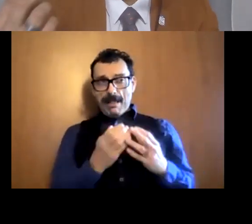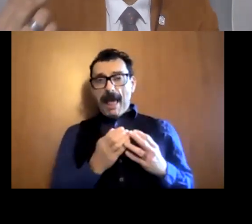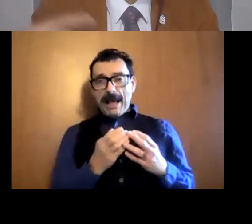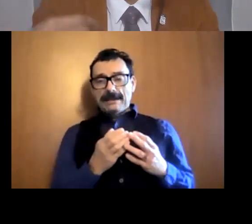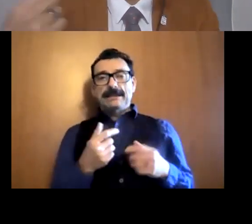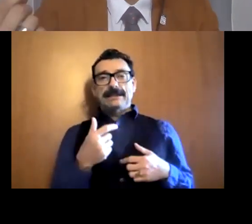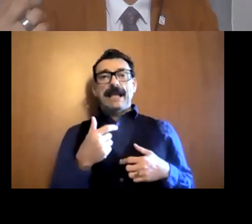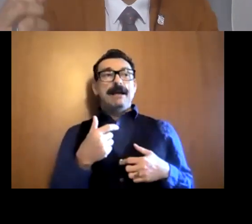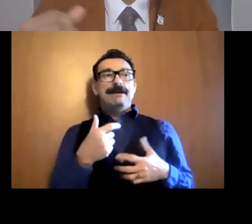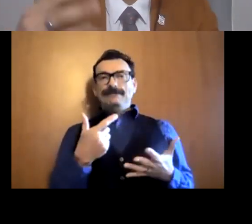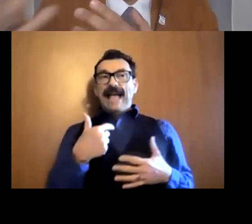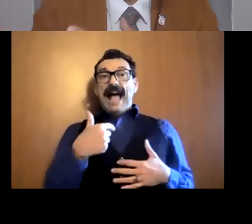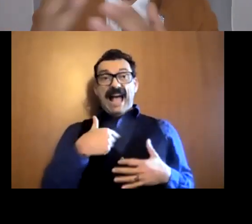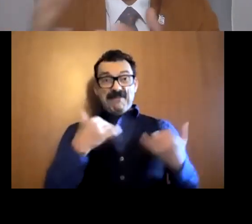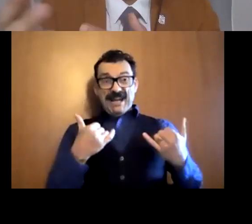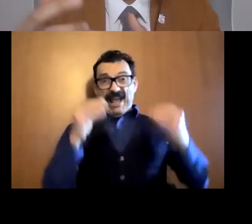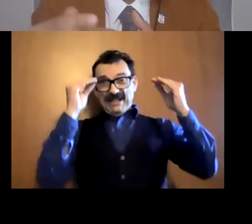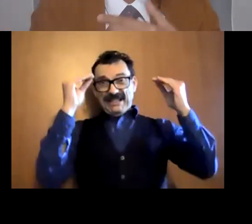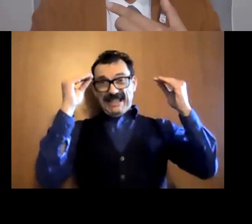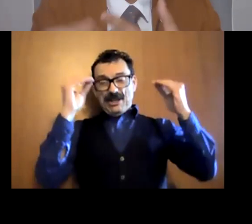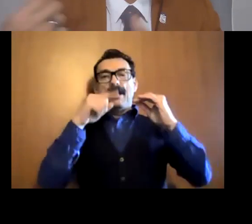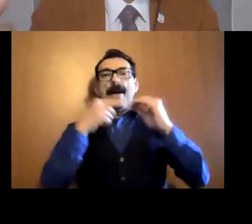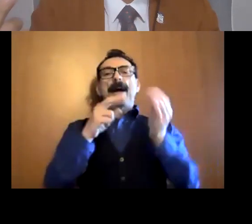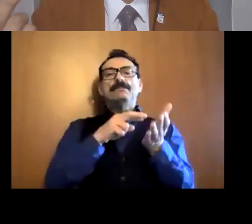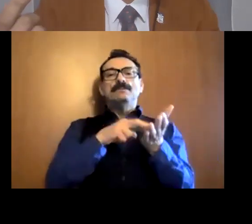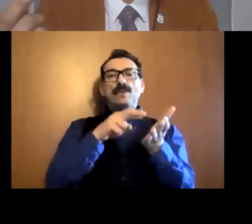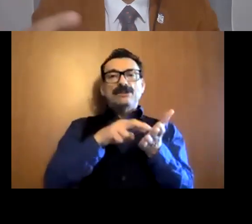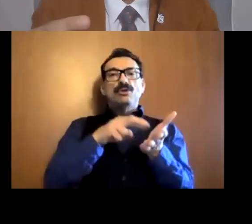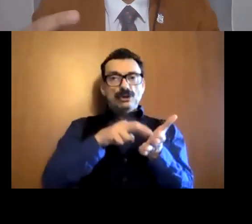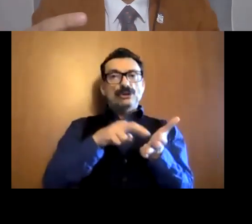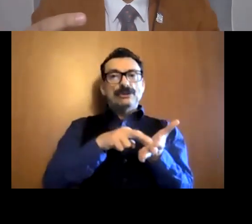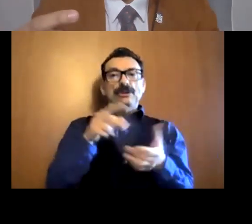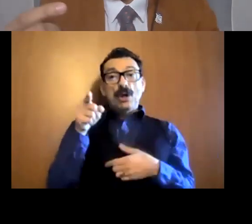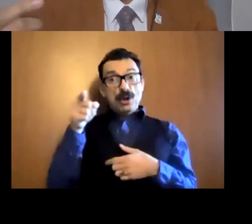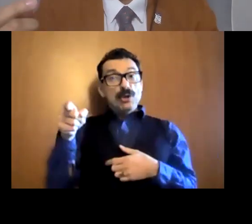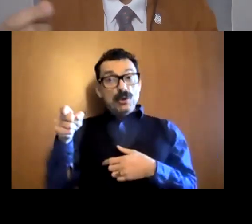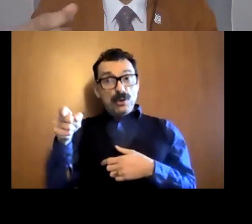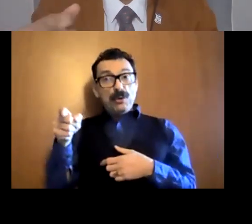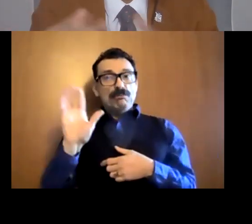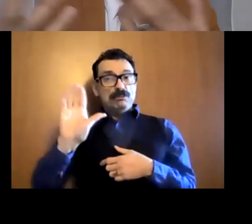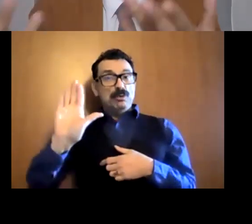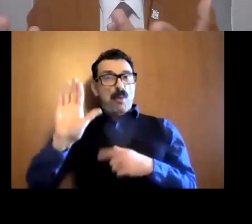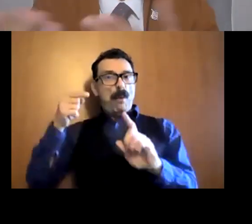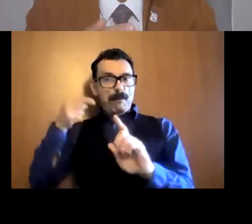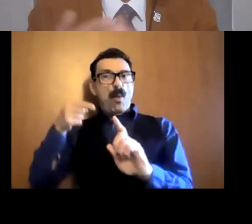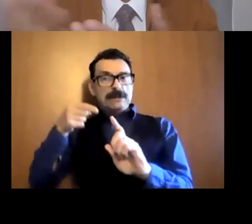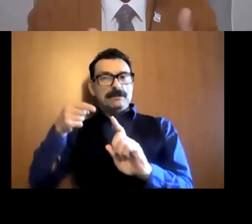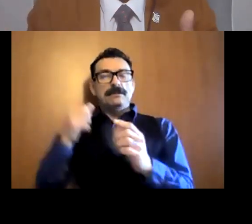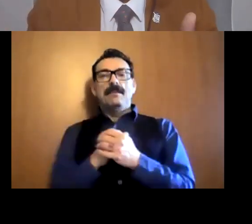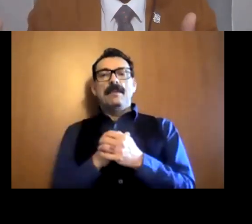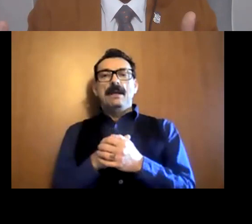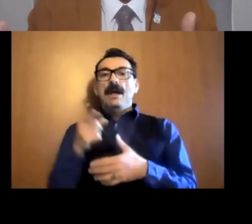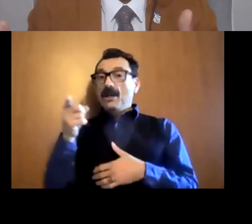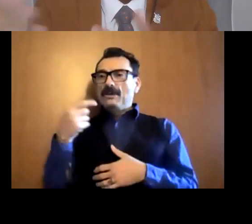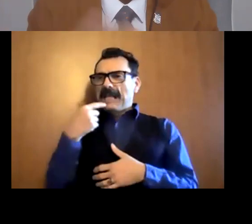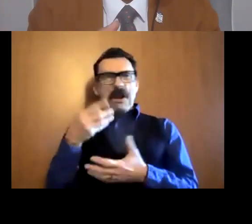teaching or about to teach about research. You made the point about about, well, you have rich white